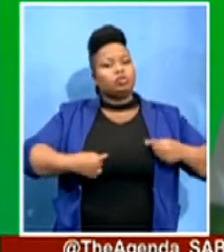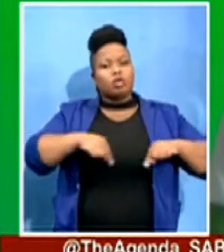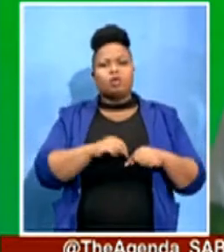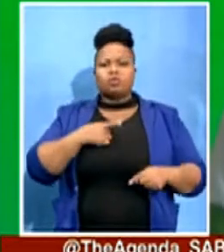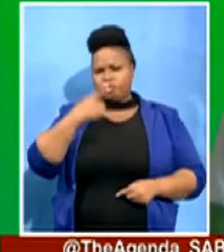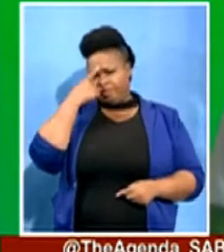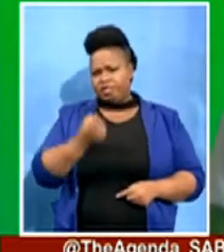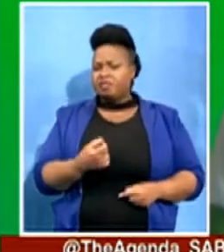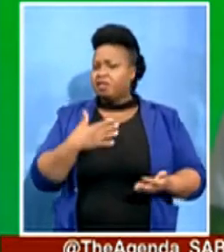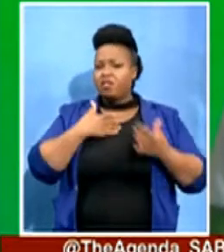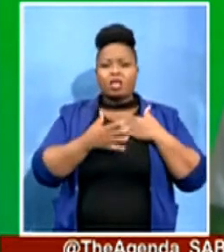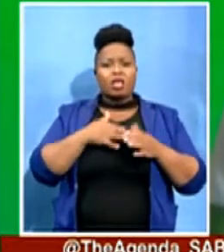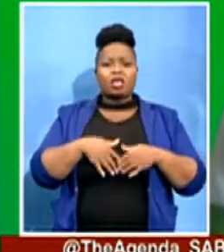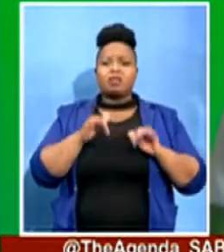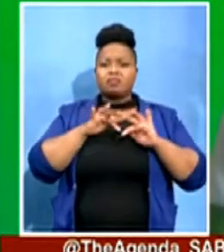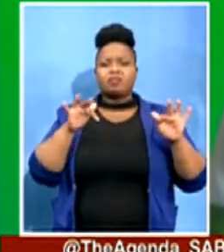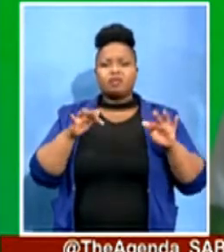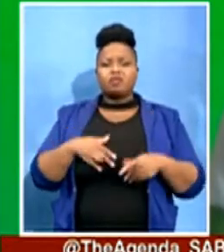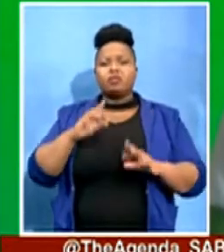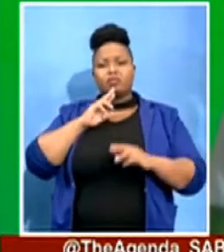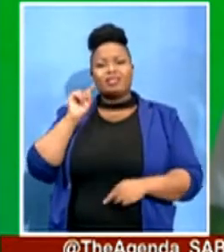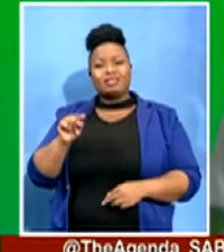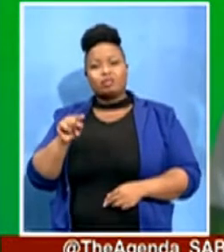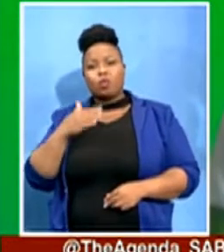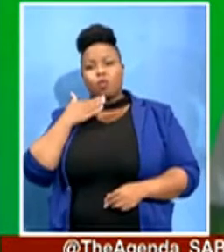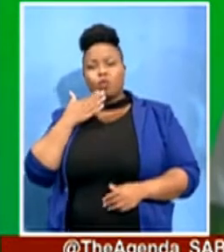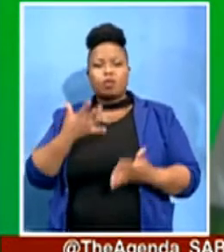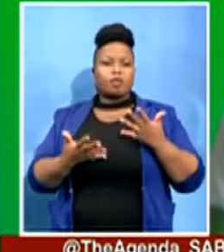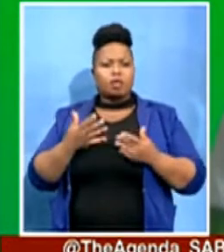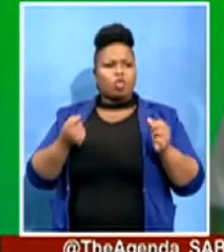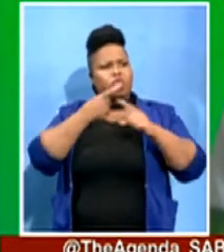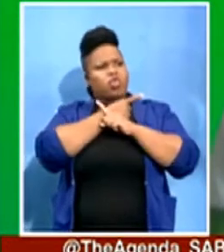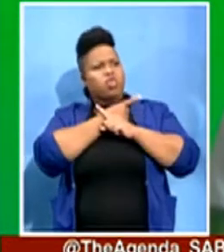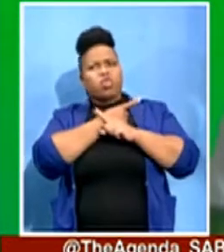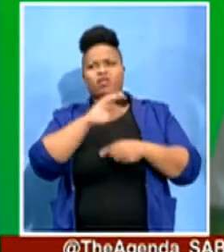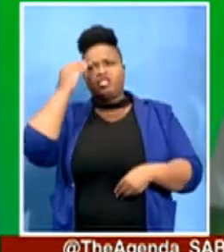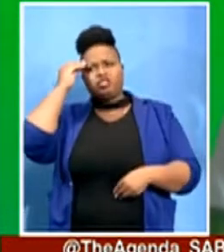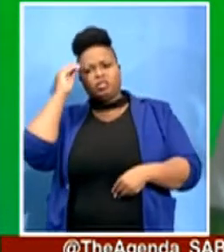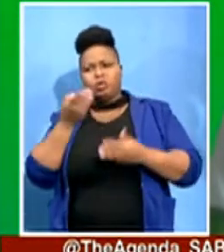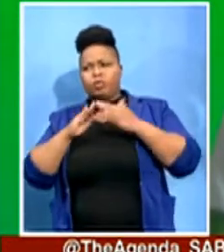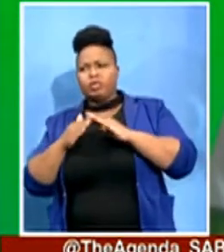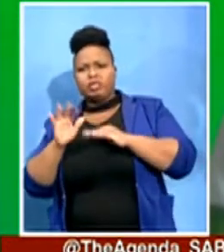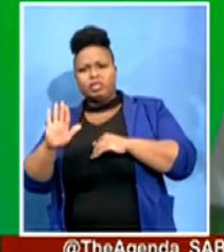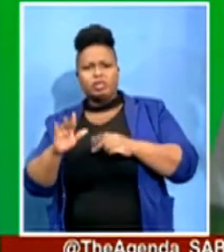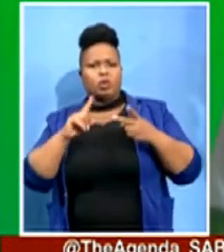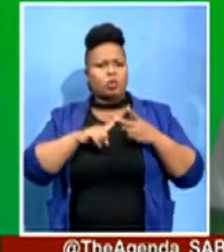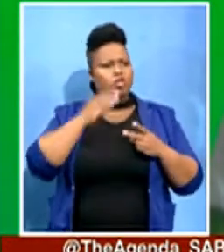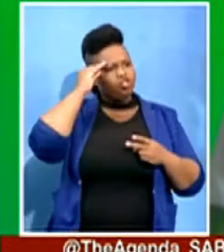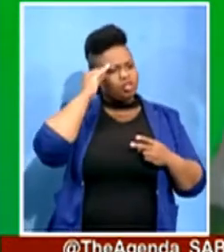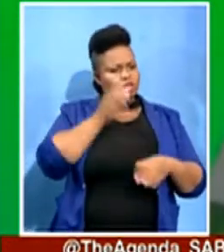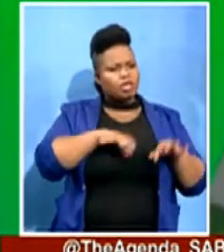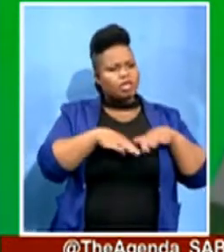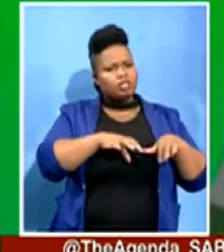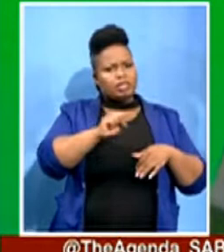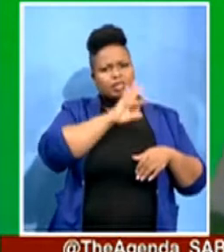representative who may be conflicted between upholding the interest of their communities or the interest of Action SA, that they must act